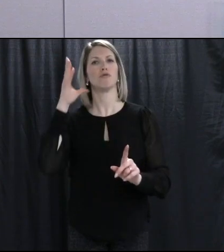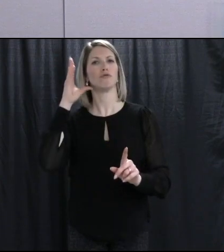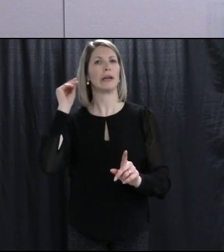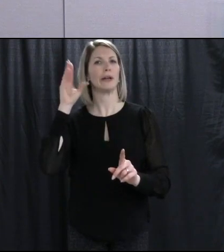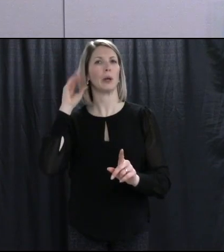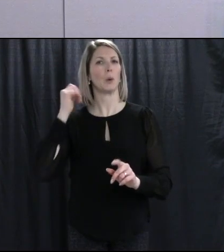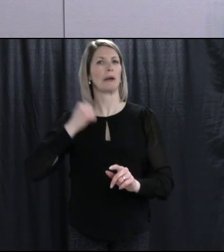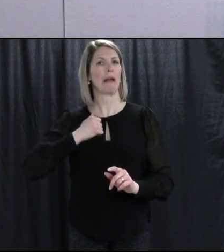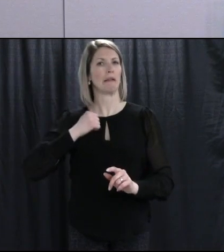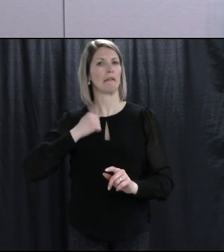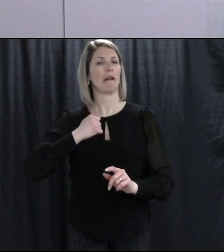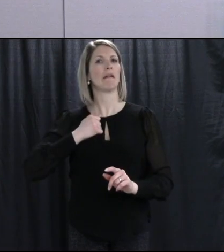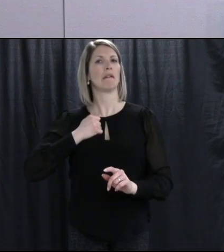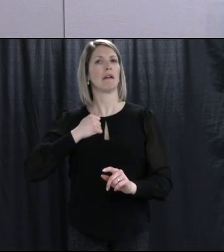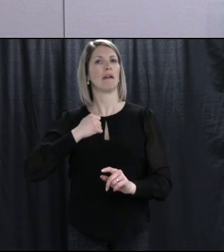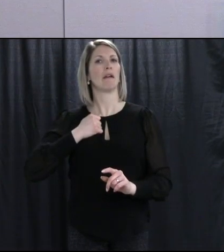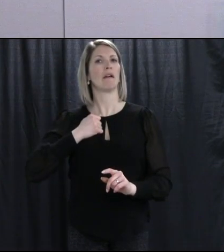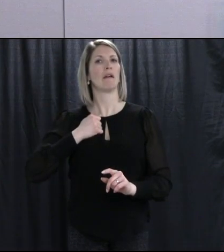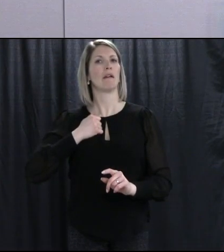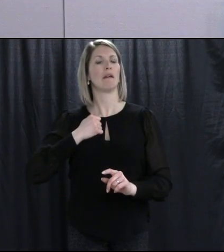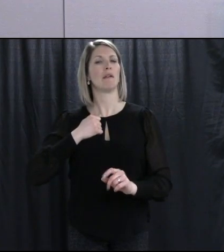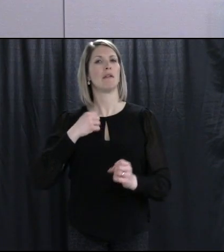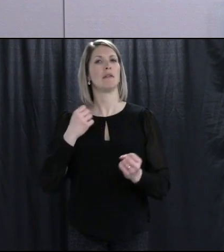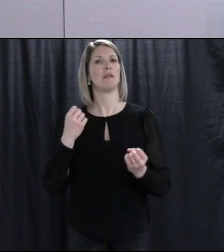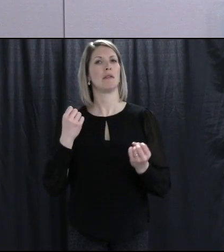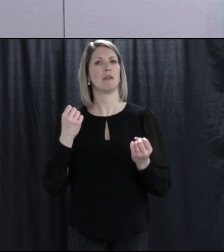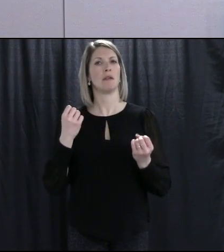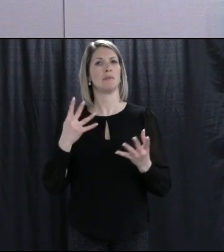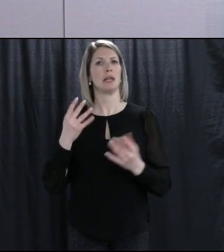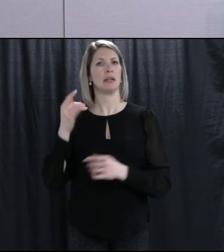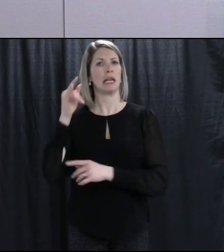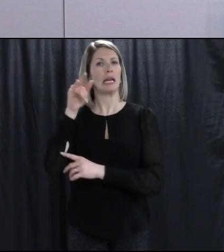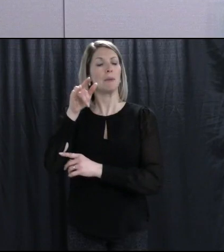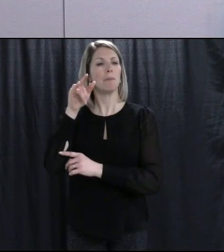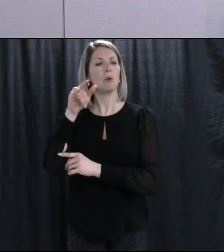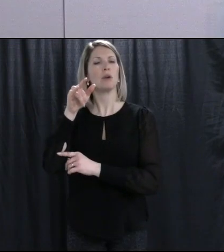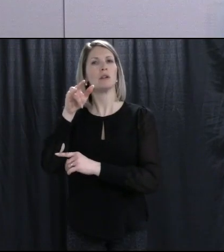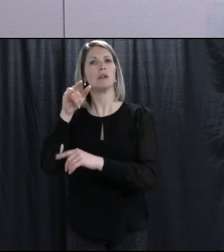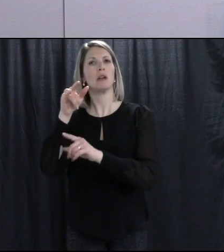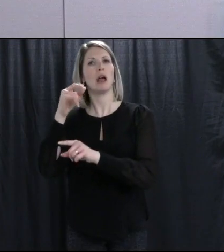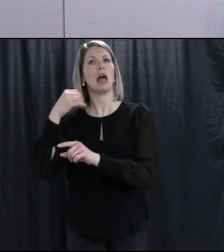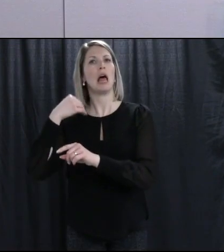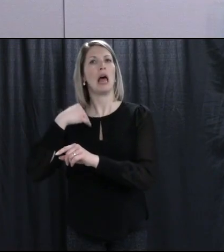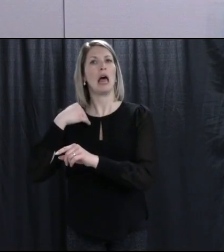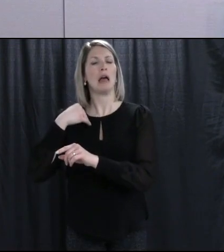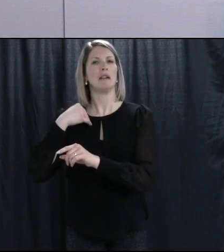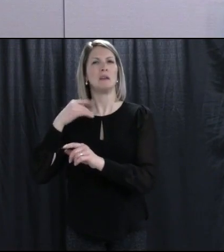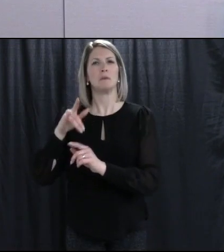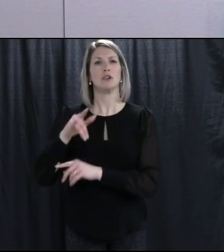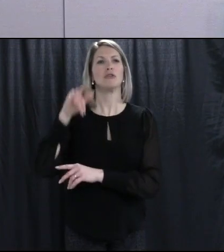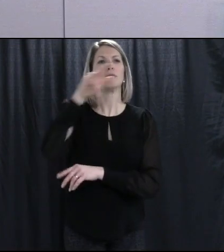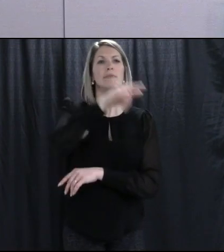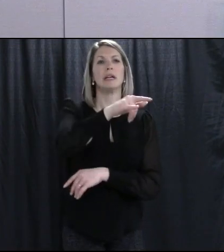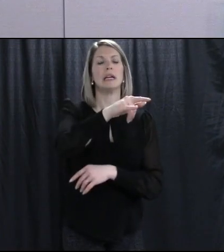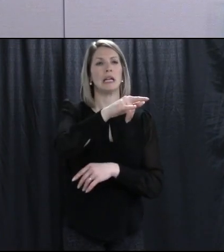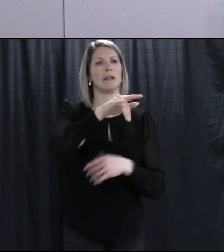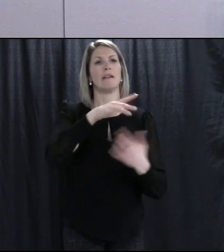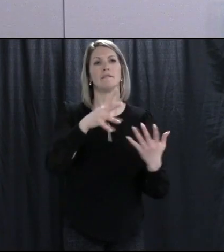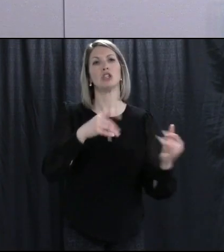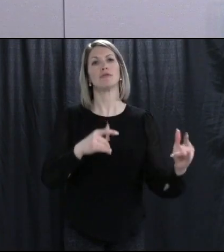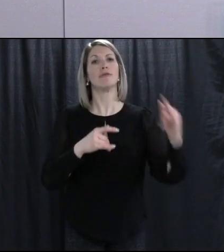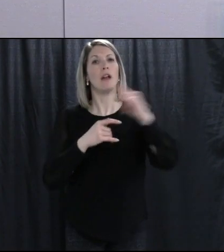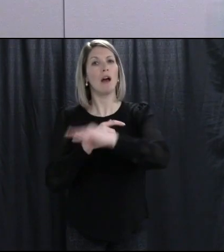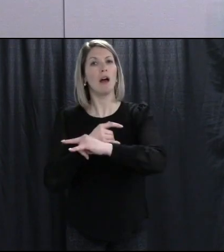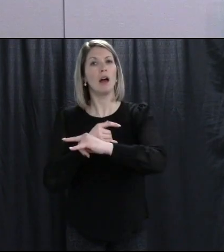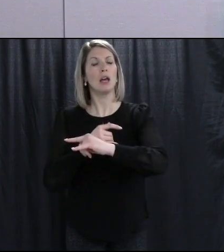People have recently come back from crowded airports, like in Pearson Airport, let's say, but have only traveled inside Canada. They are